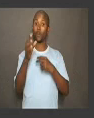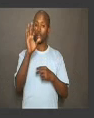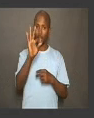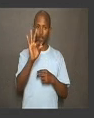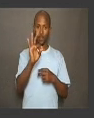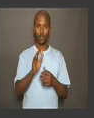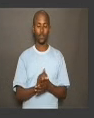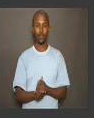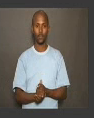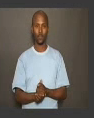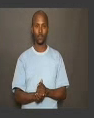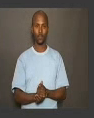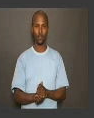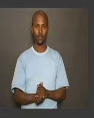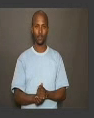9.